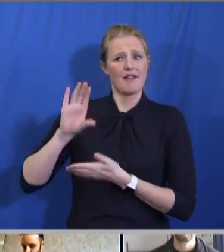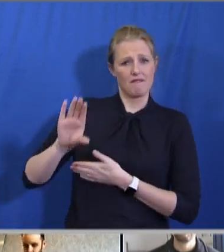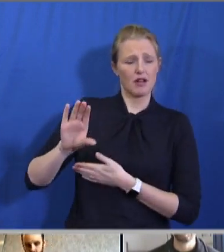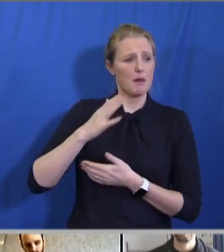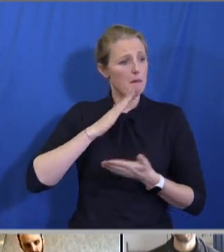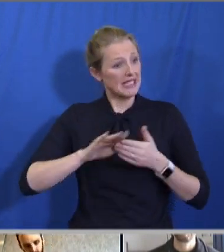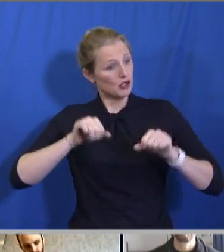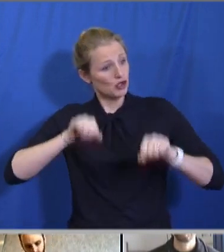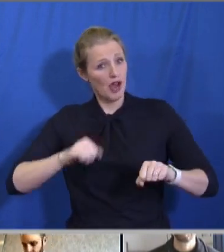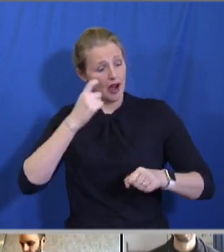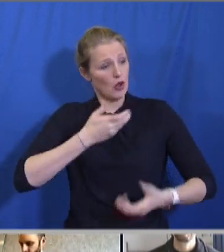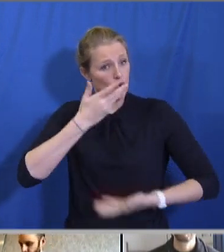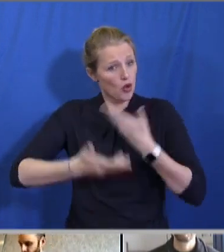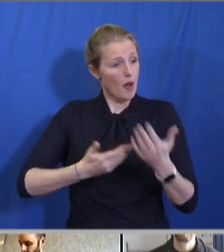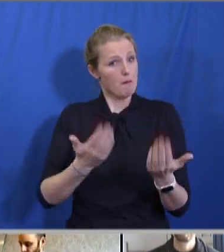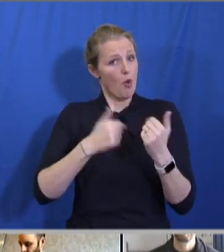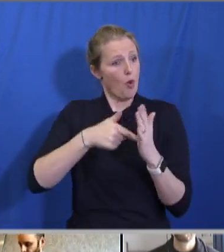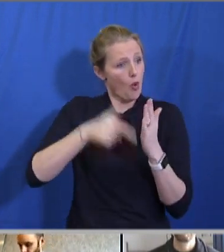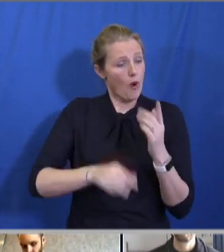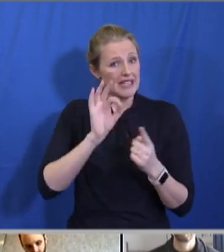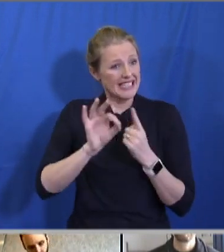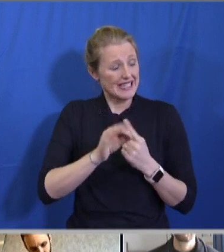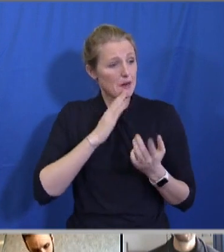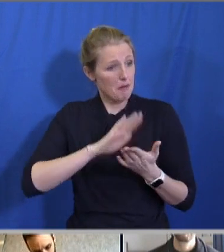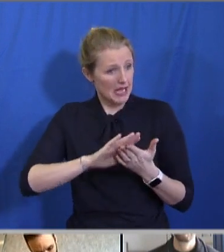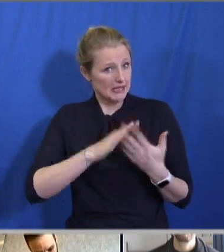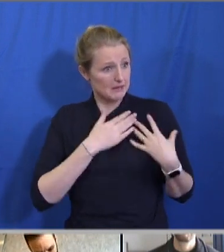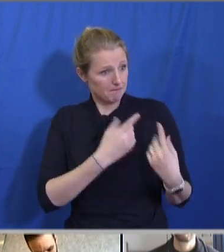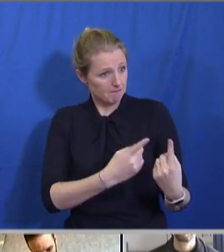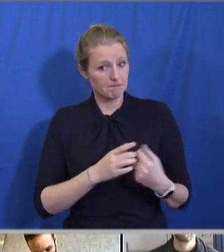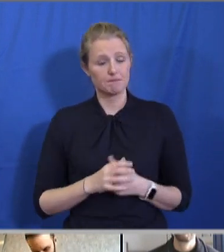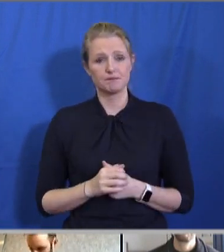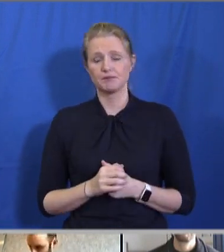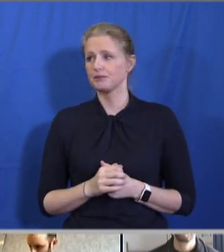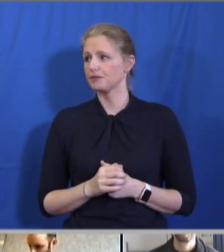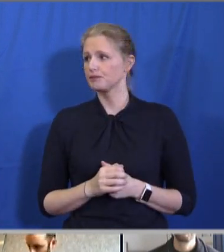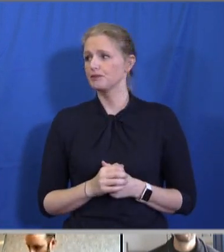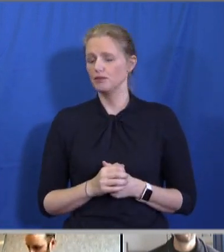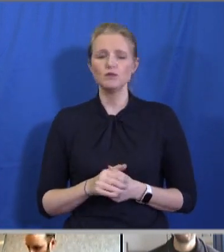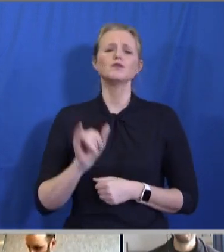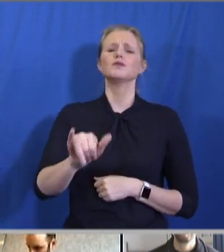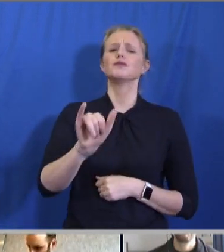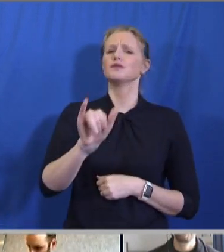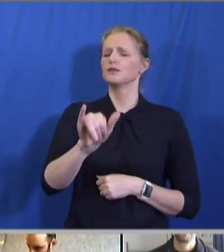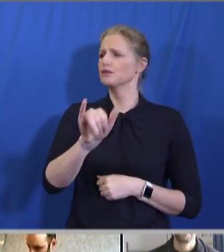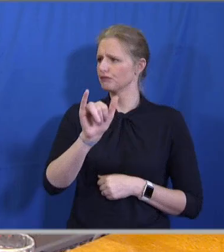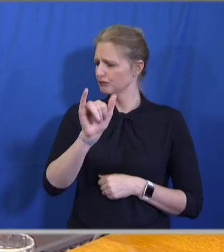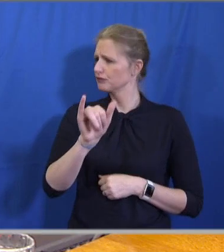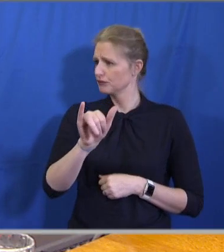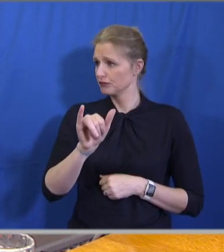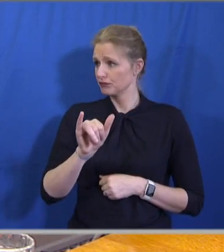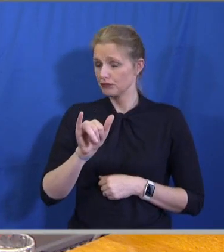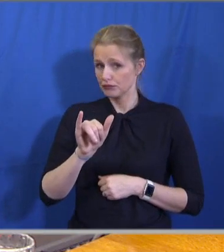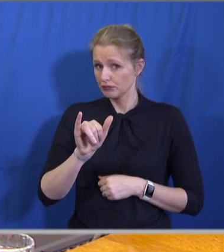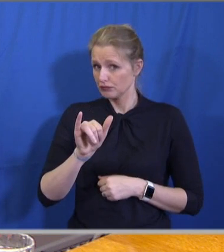detail at a later stage, if that would be suitable to you. Yeah. Are you okay?